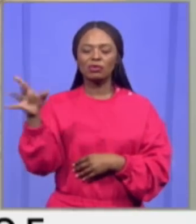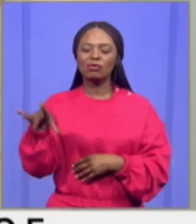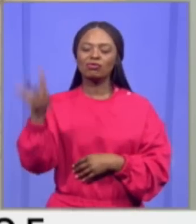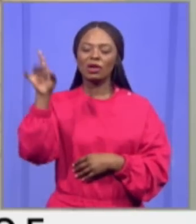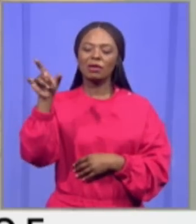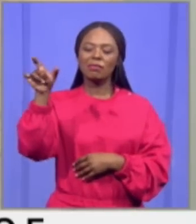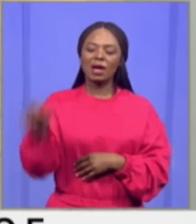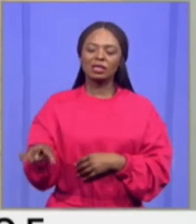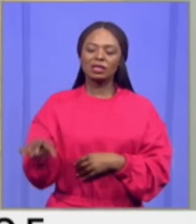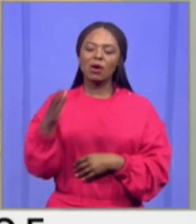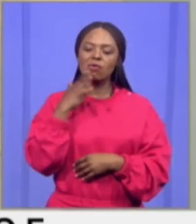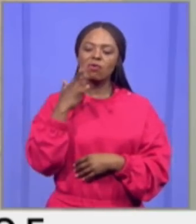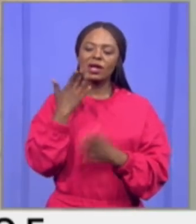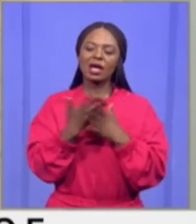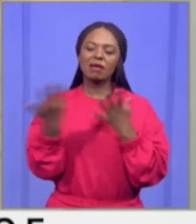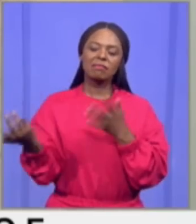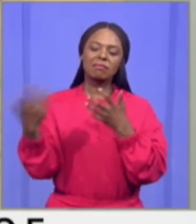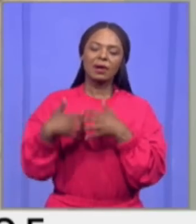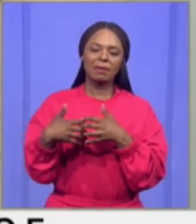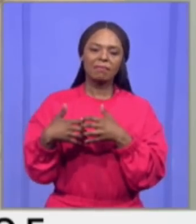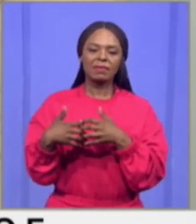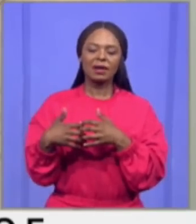choice so that they can